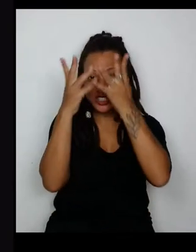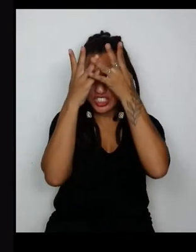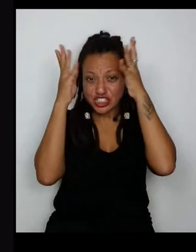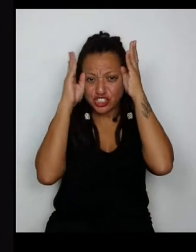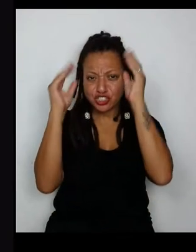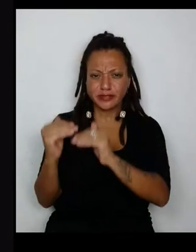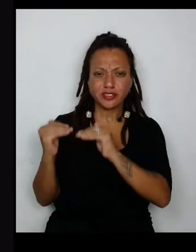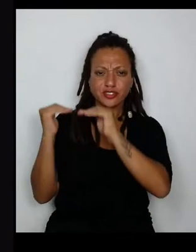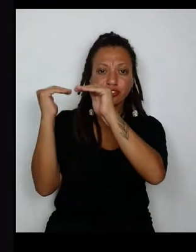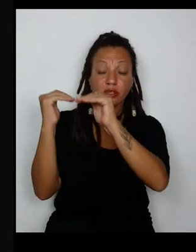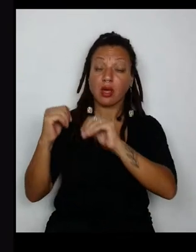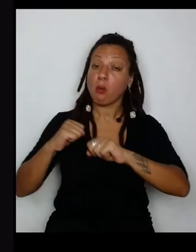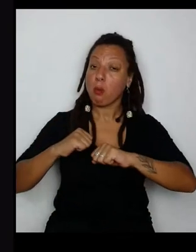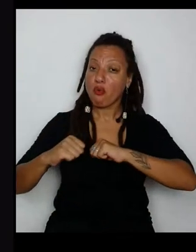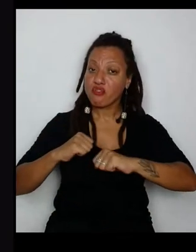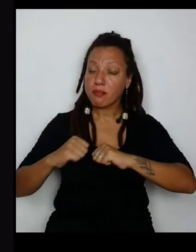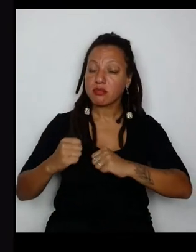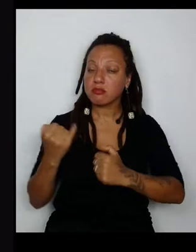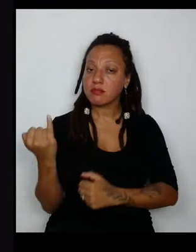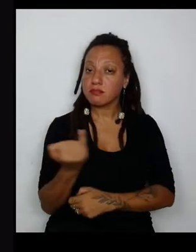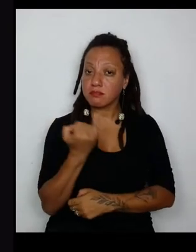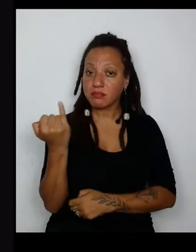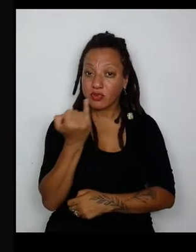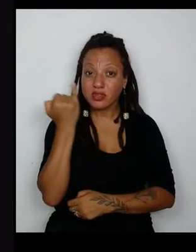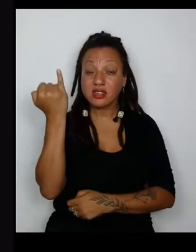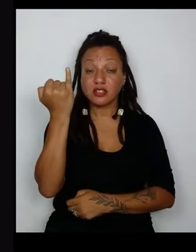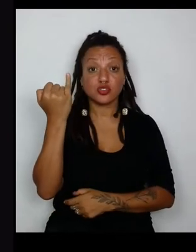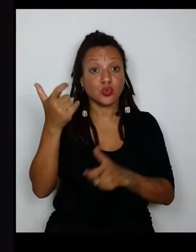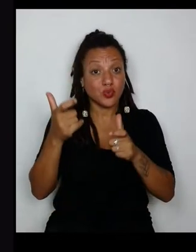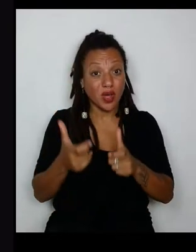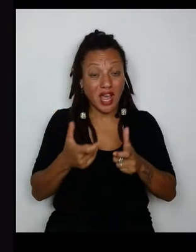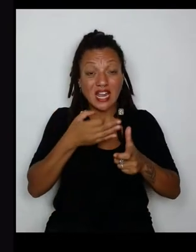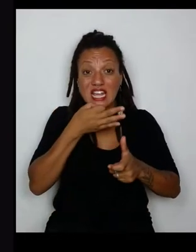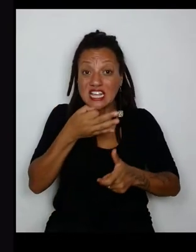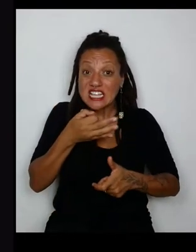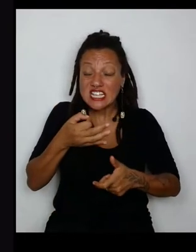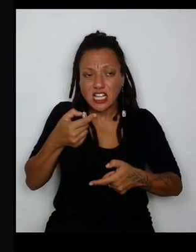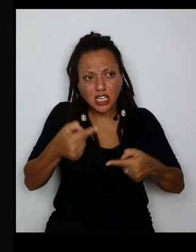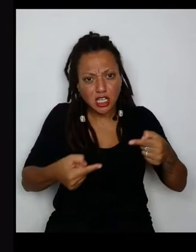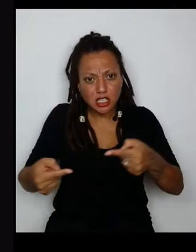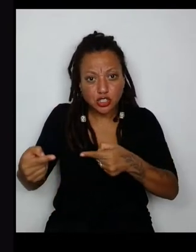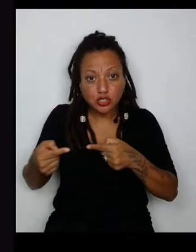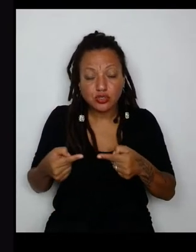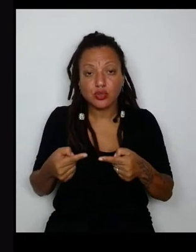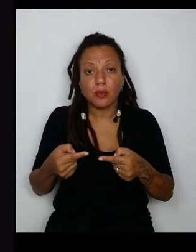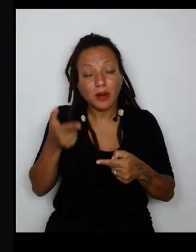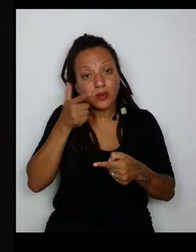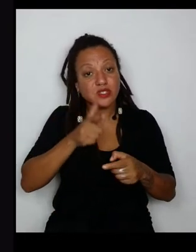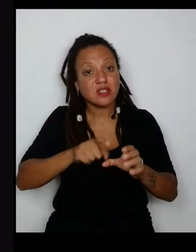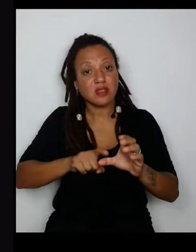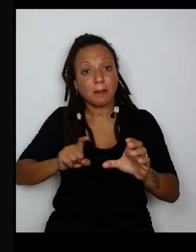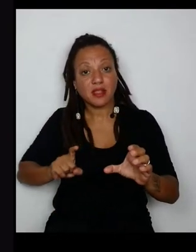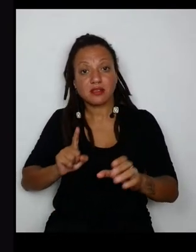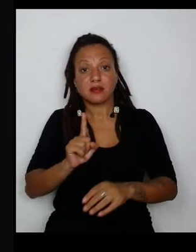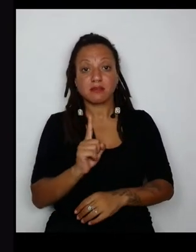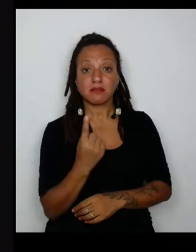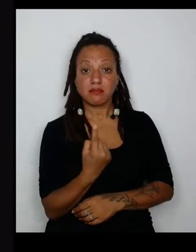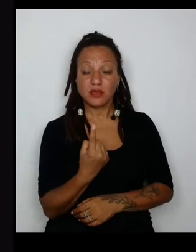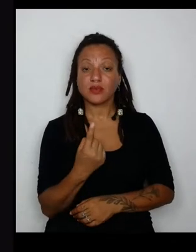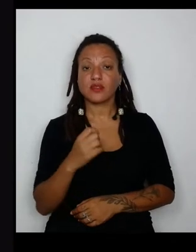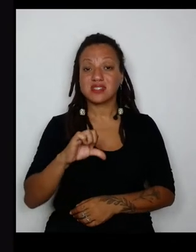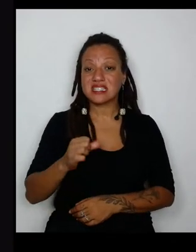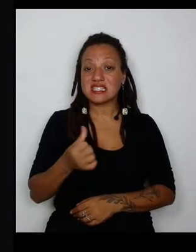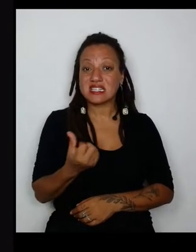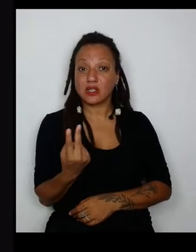samoa's eventually gaining independence in 1962 and here she is looking on at the mao